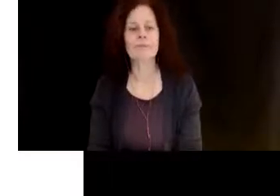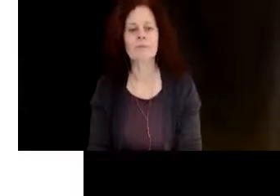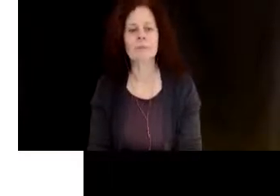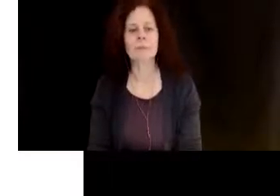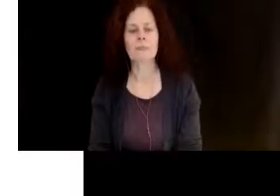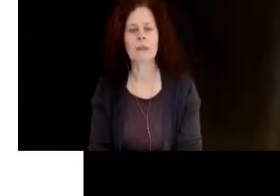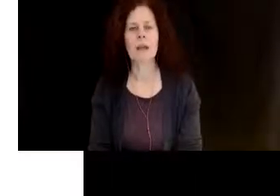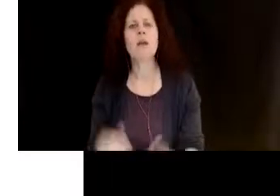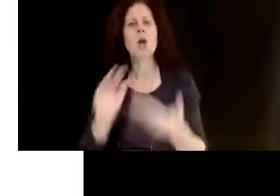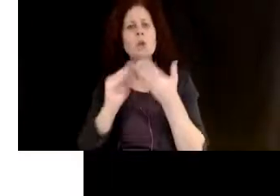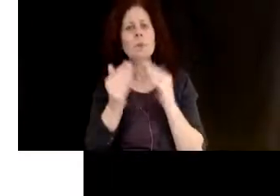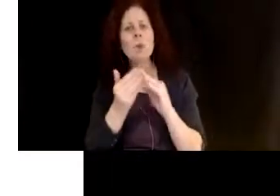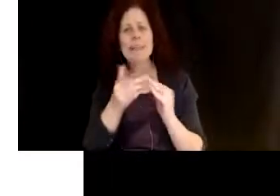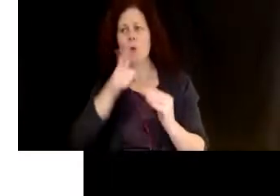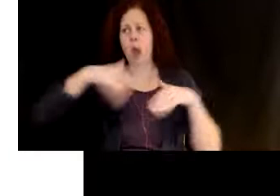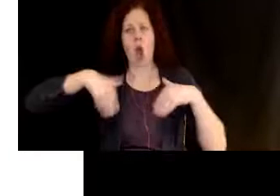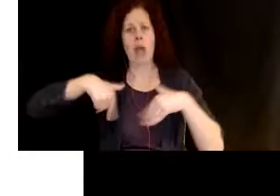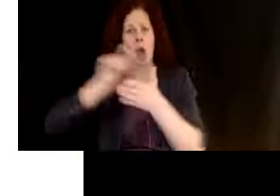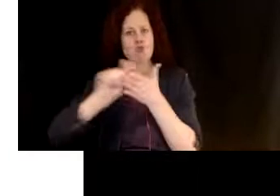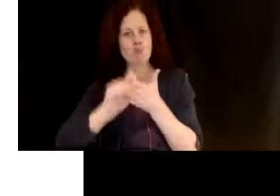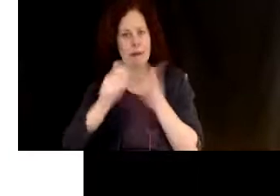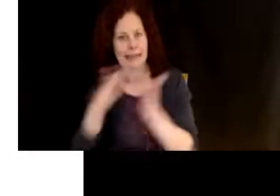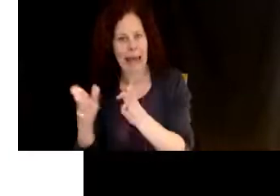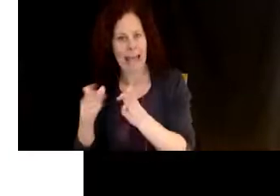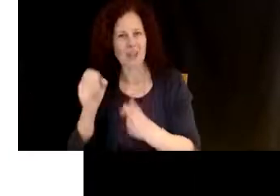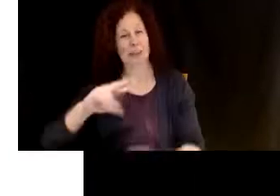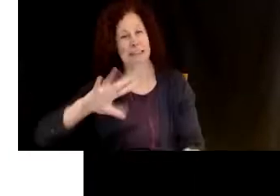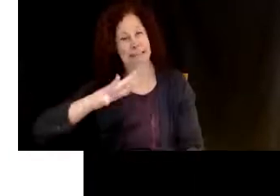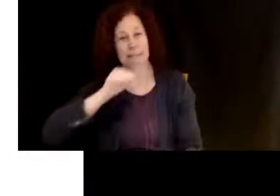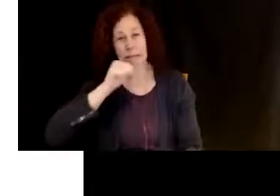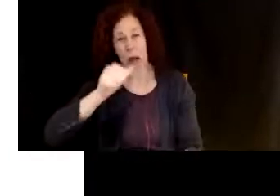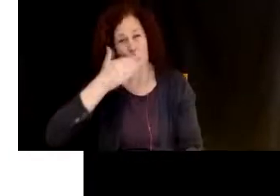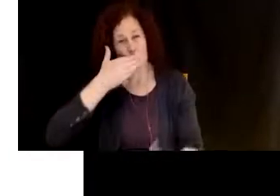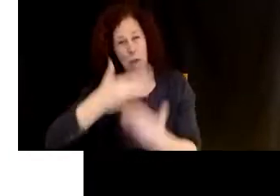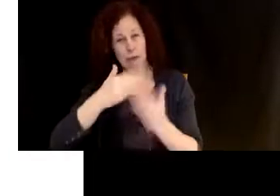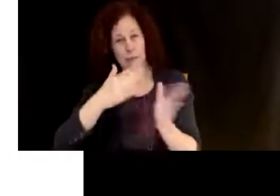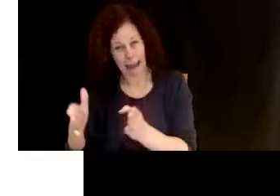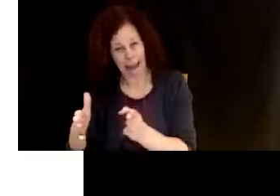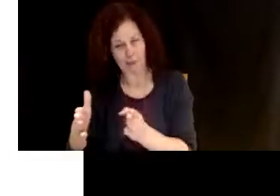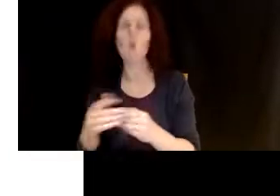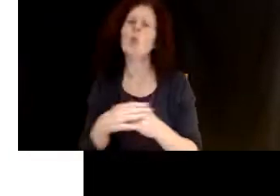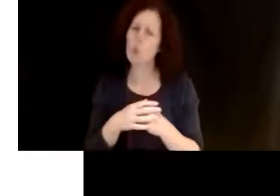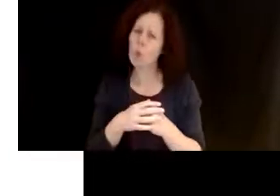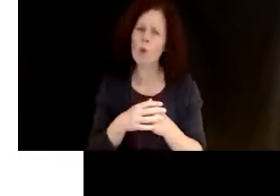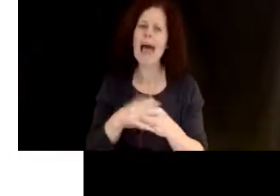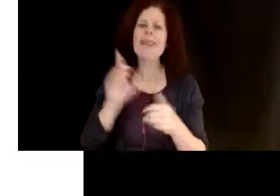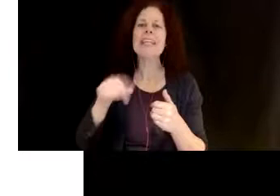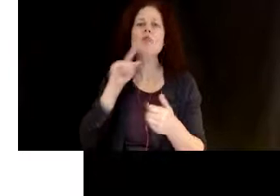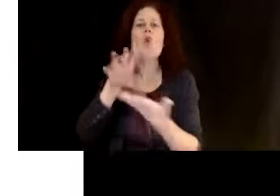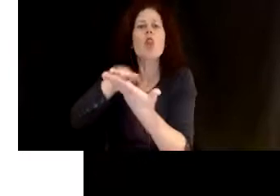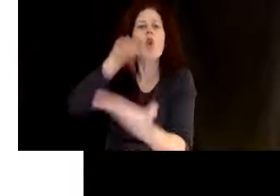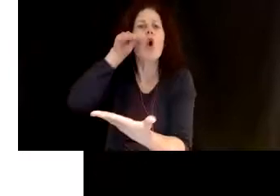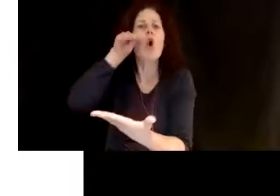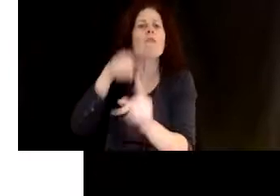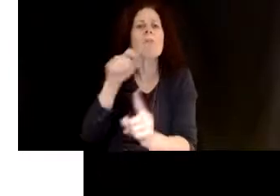think communities that have not developed plans or with lower quality plans can learn these important lessons from the communities with high